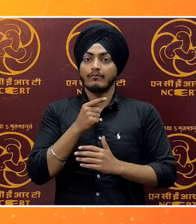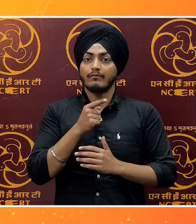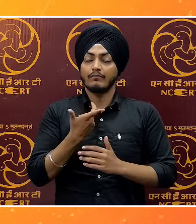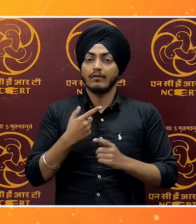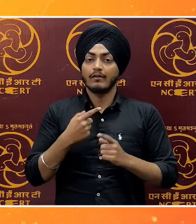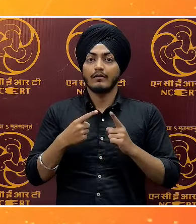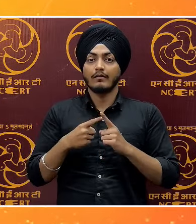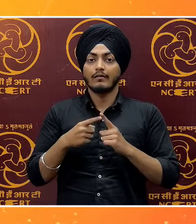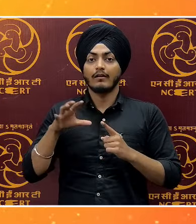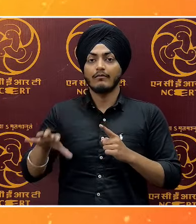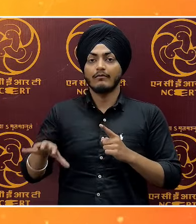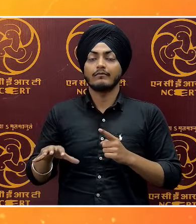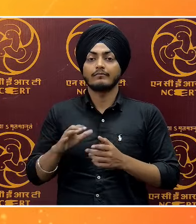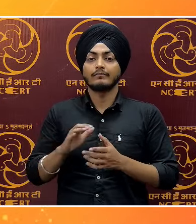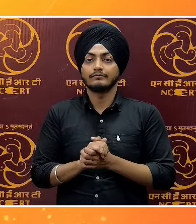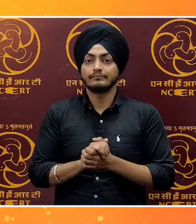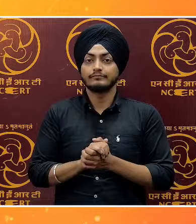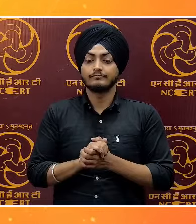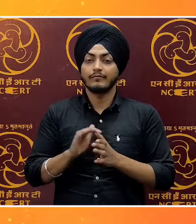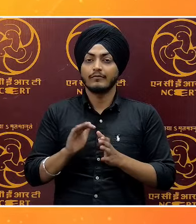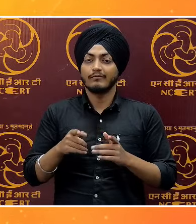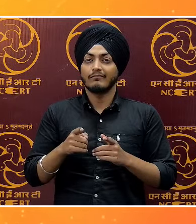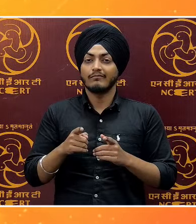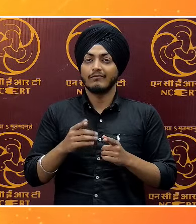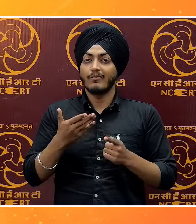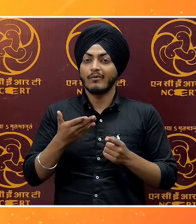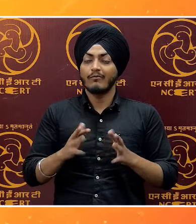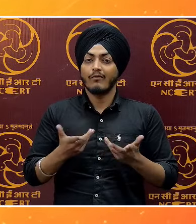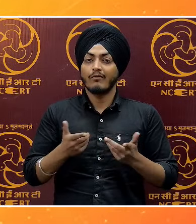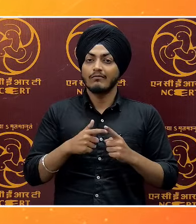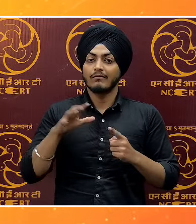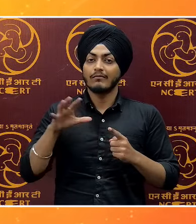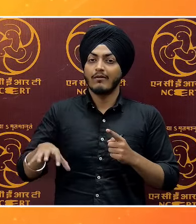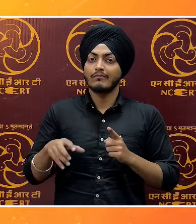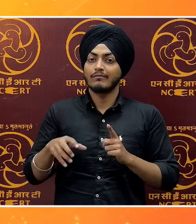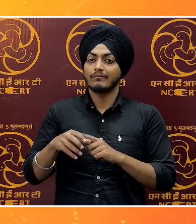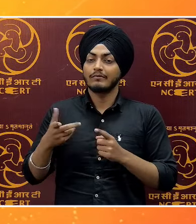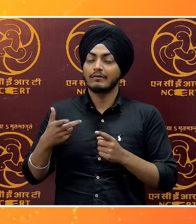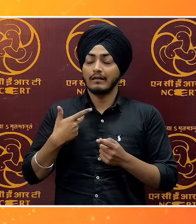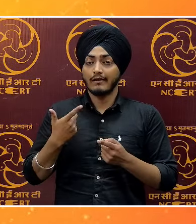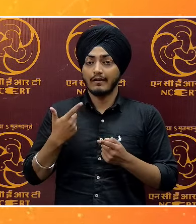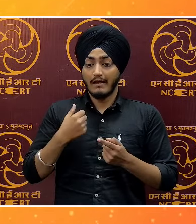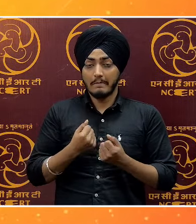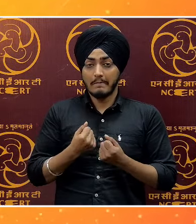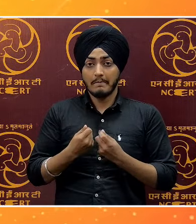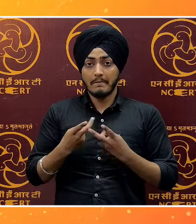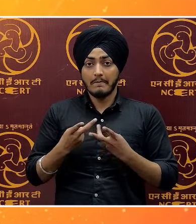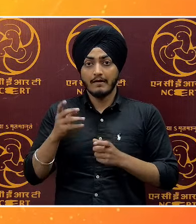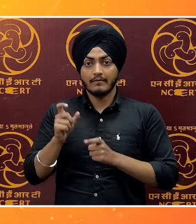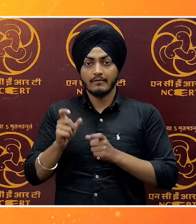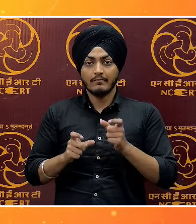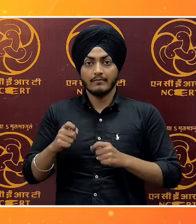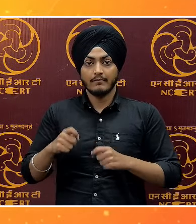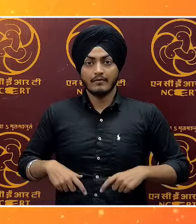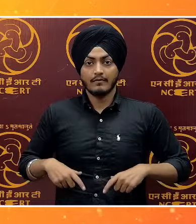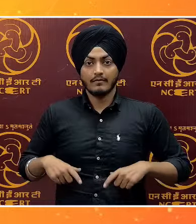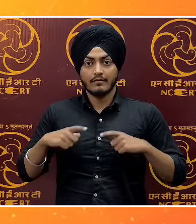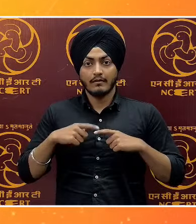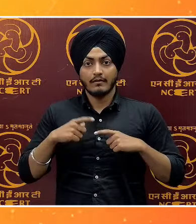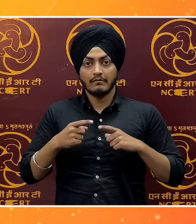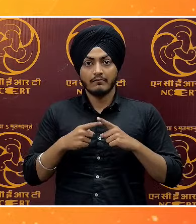town. So, what is town? A place where many people live. So, in the town, there are many